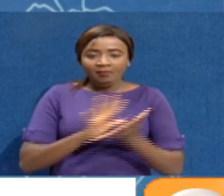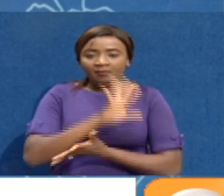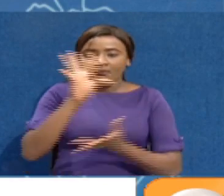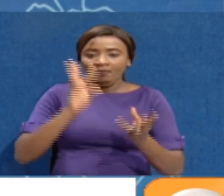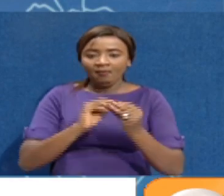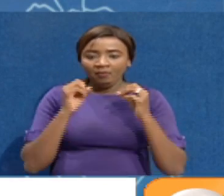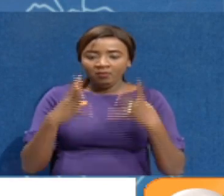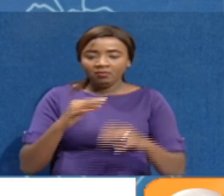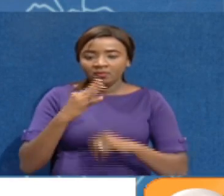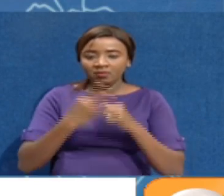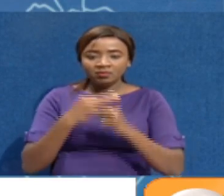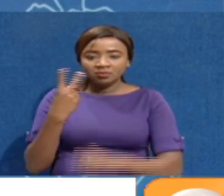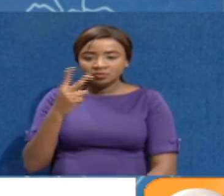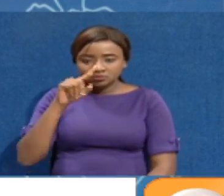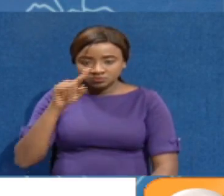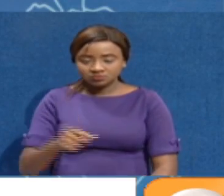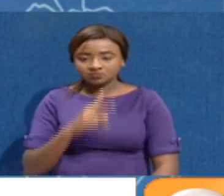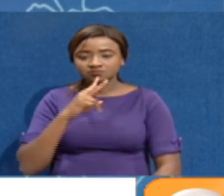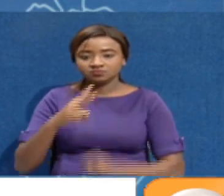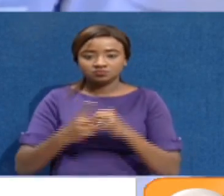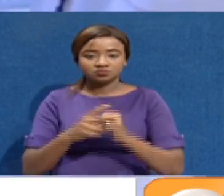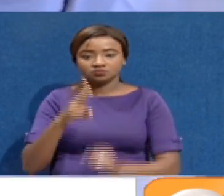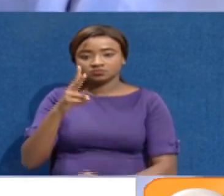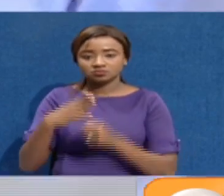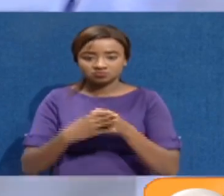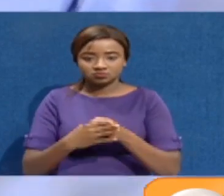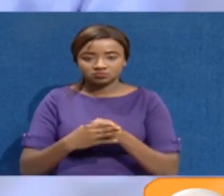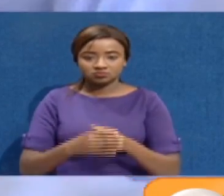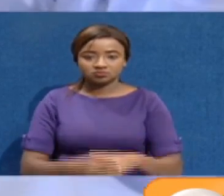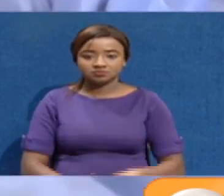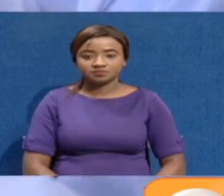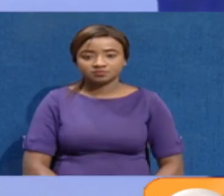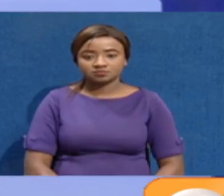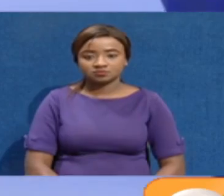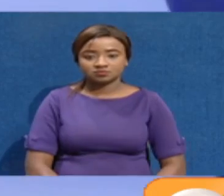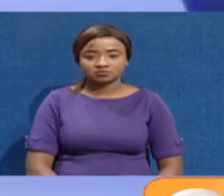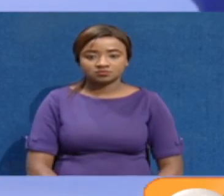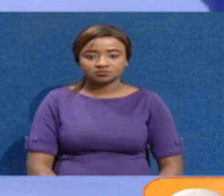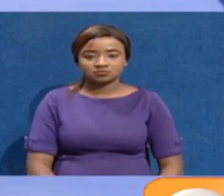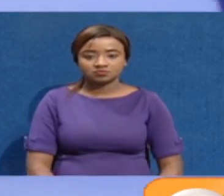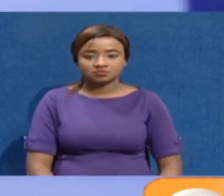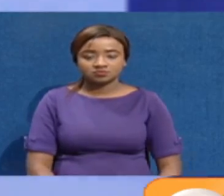82,729. Dorcas Wangira, Citizen TV, Nairobi.